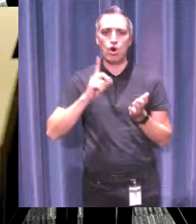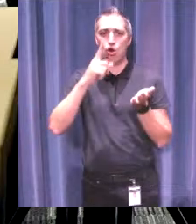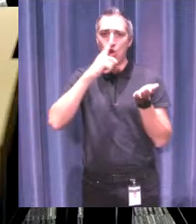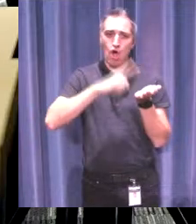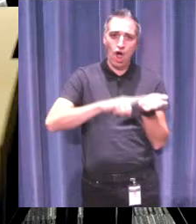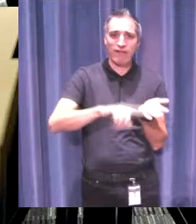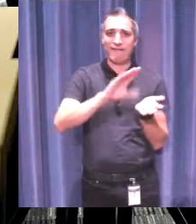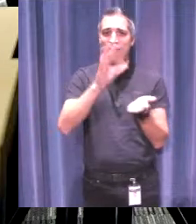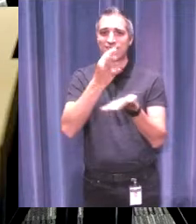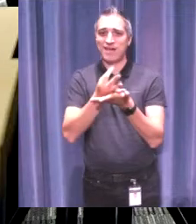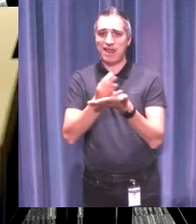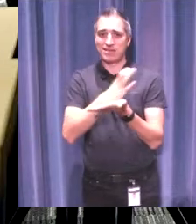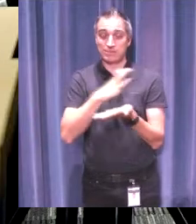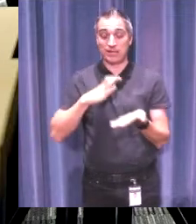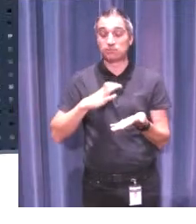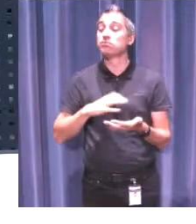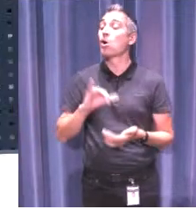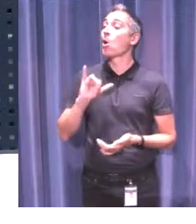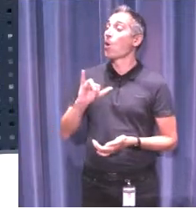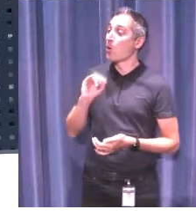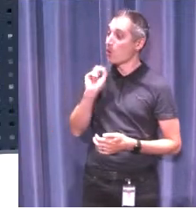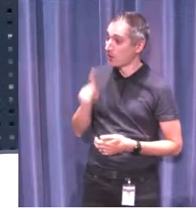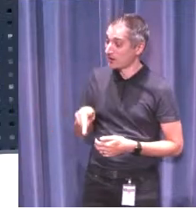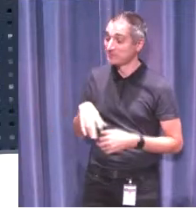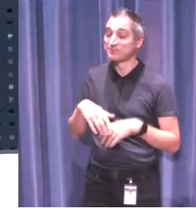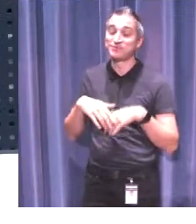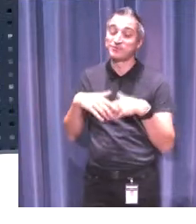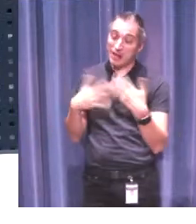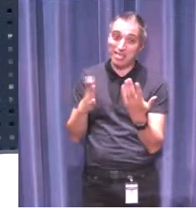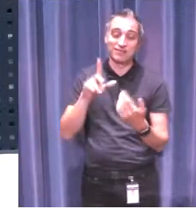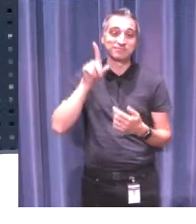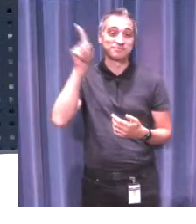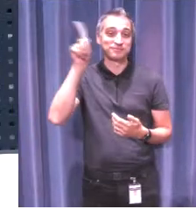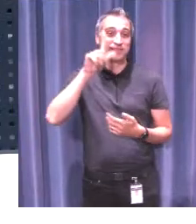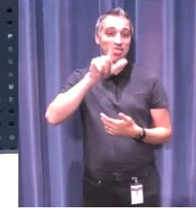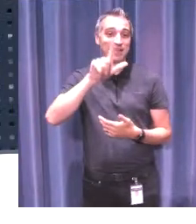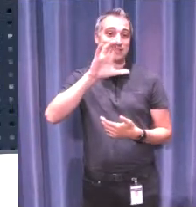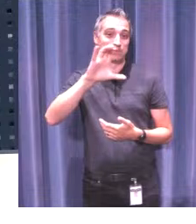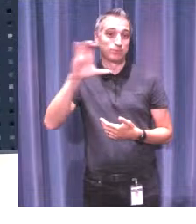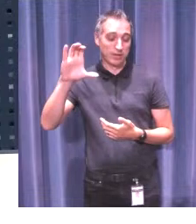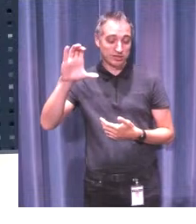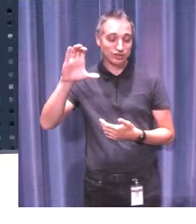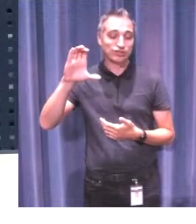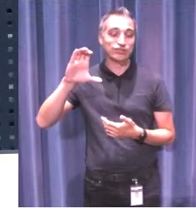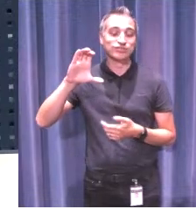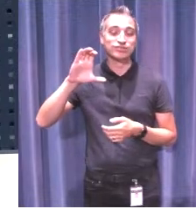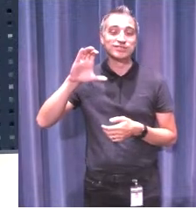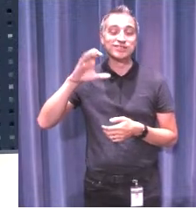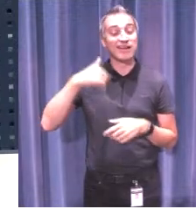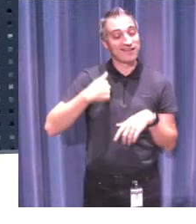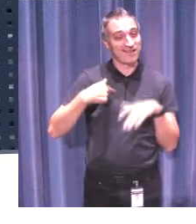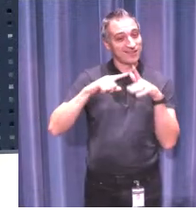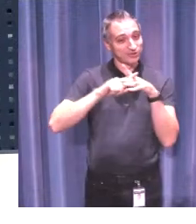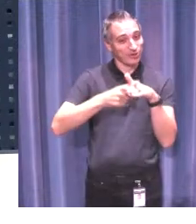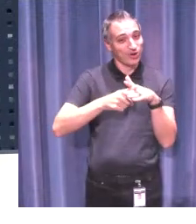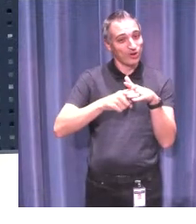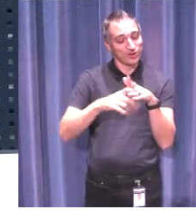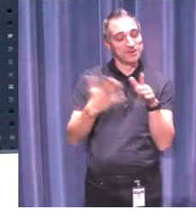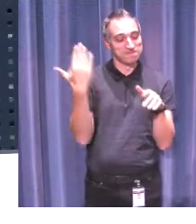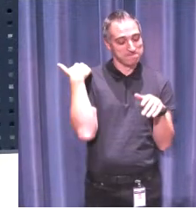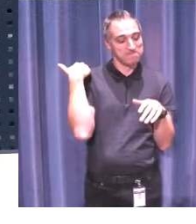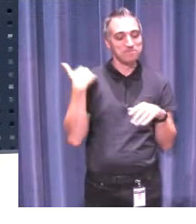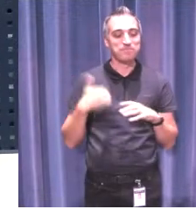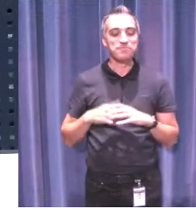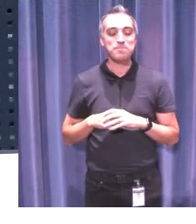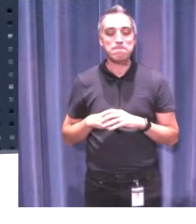okay. Well, at Lansing Community College, when I started there,